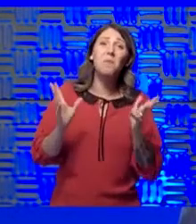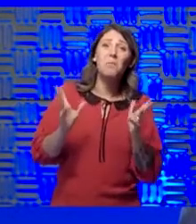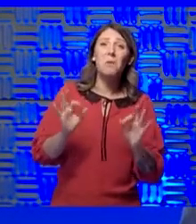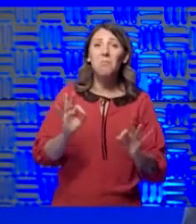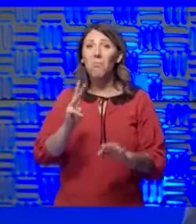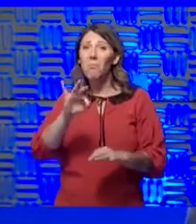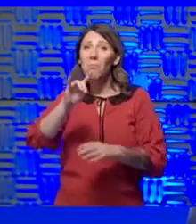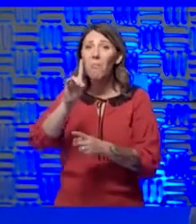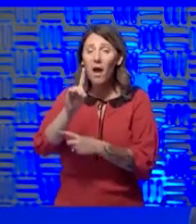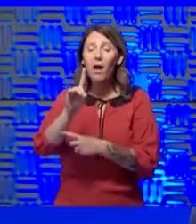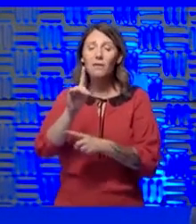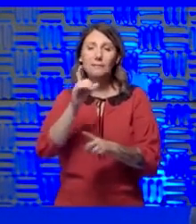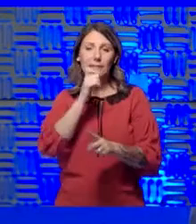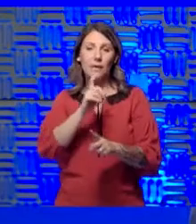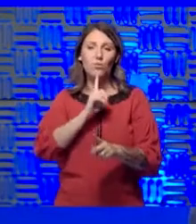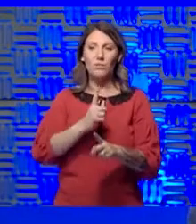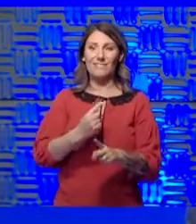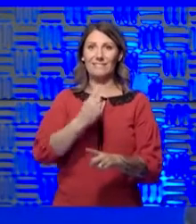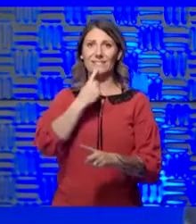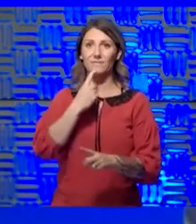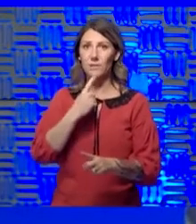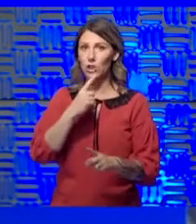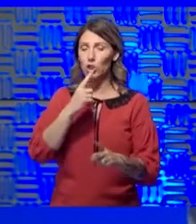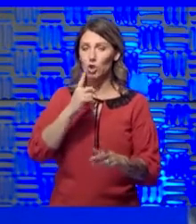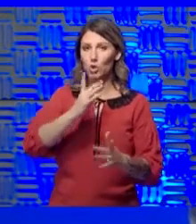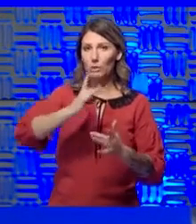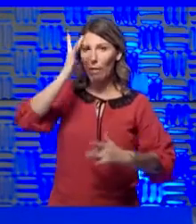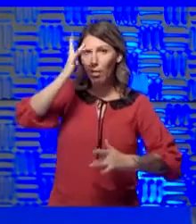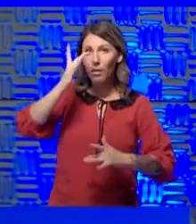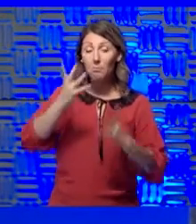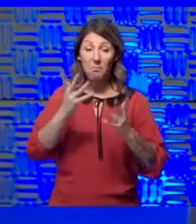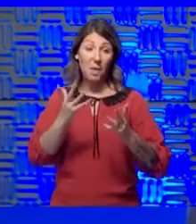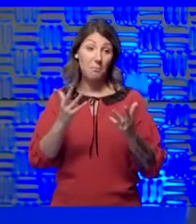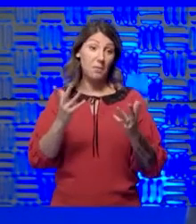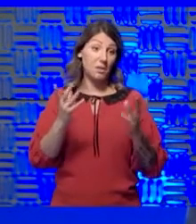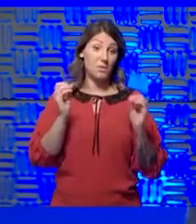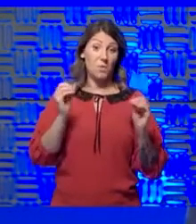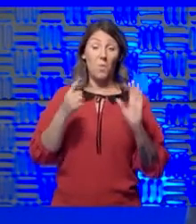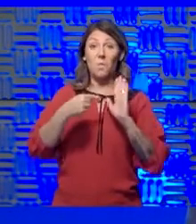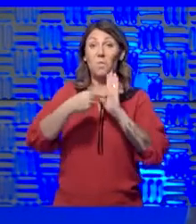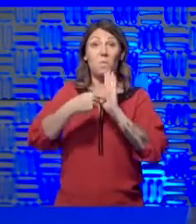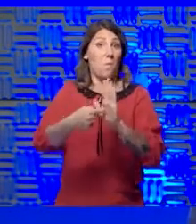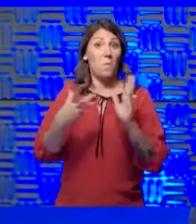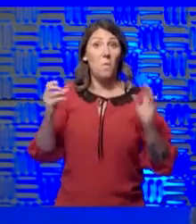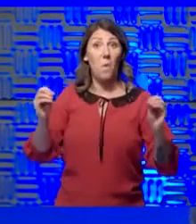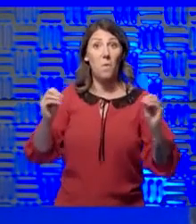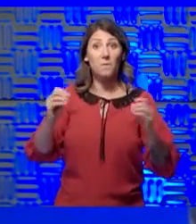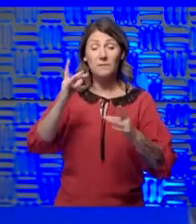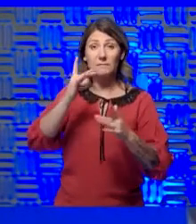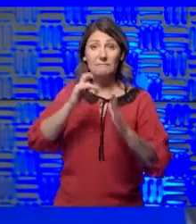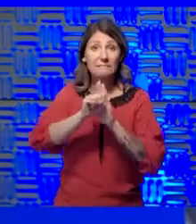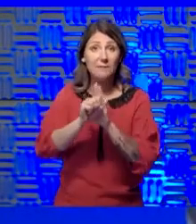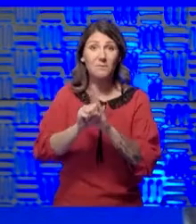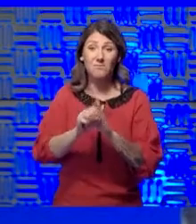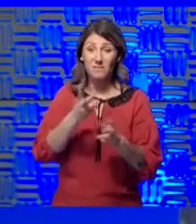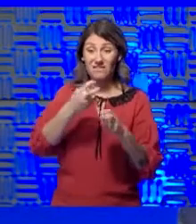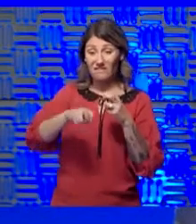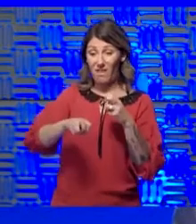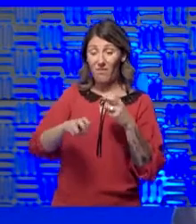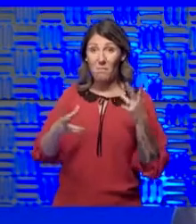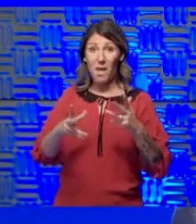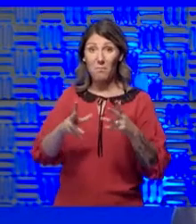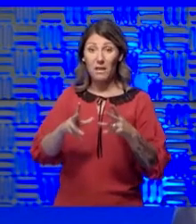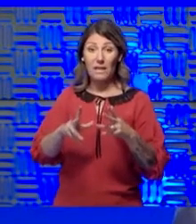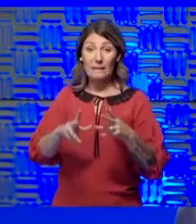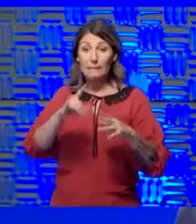part, really don't get the severe illness. They may hardly have any symptoms at all. So it's really tough because a child may have it and be